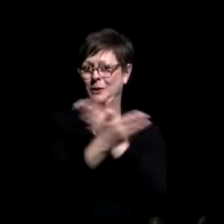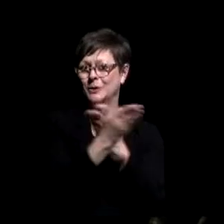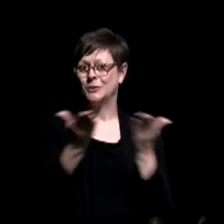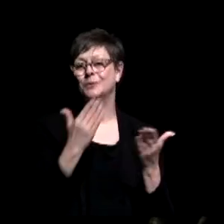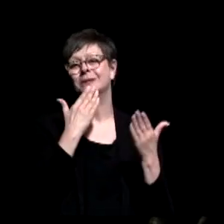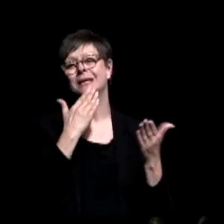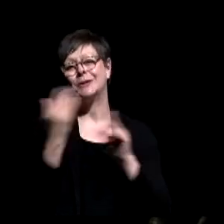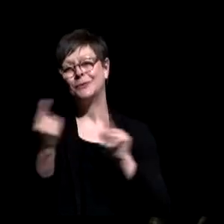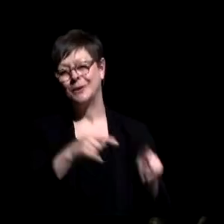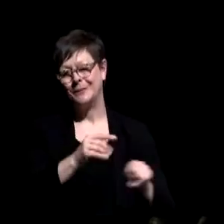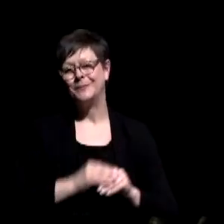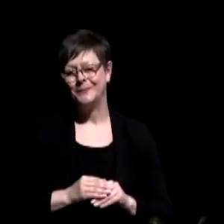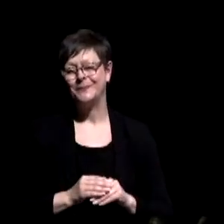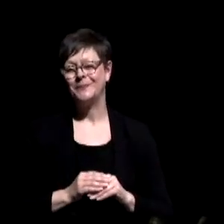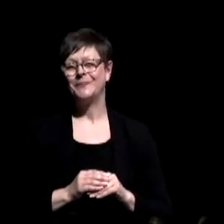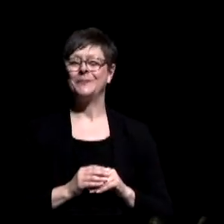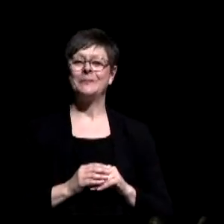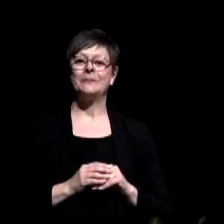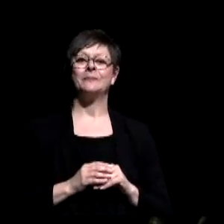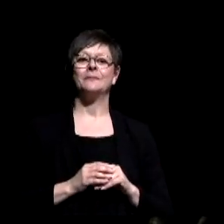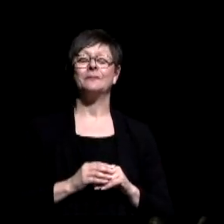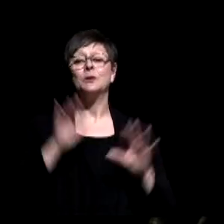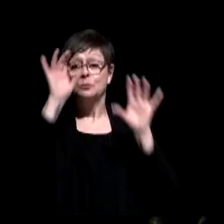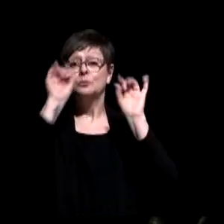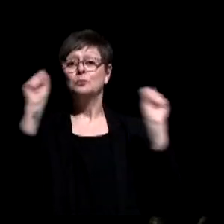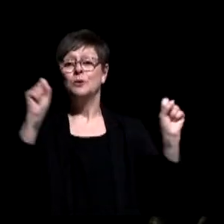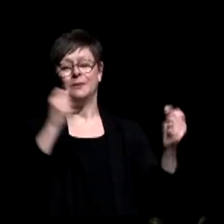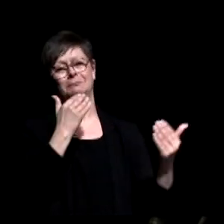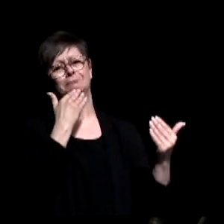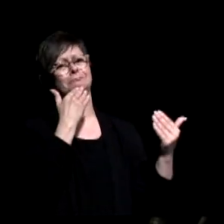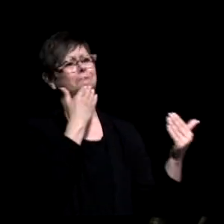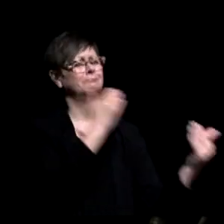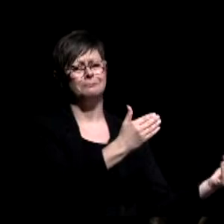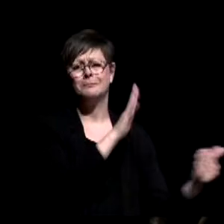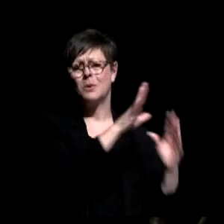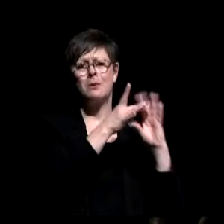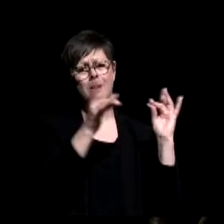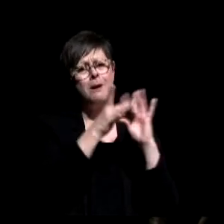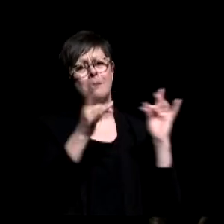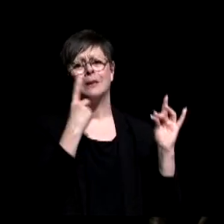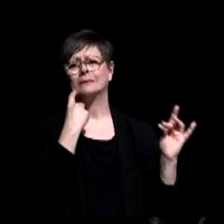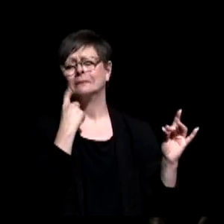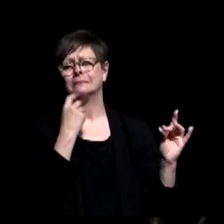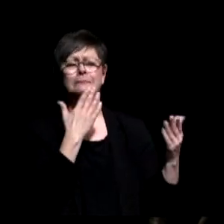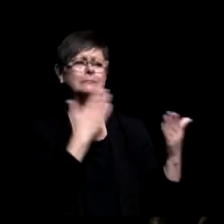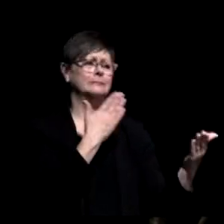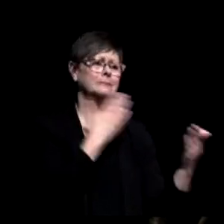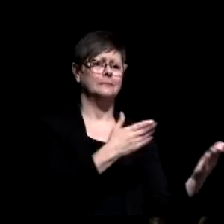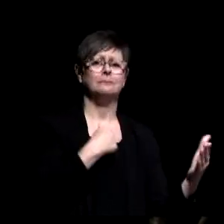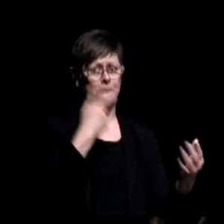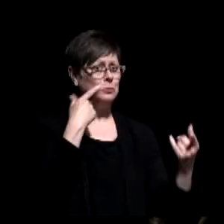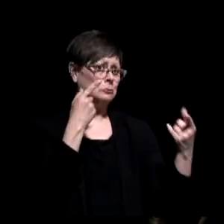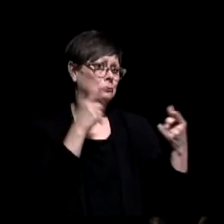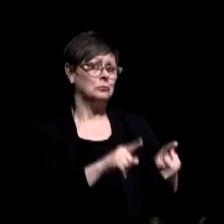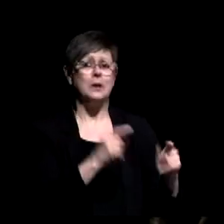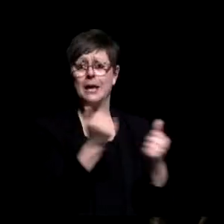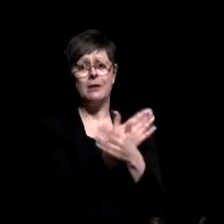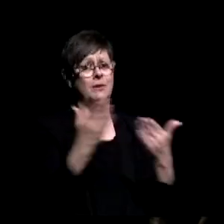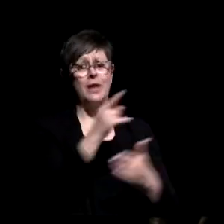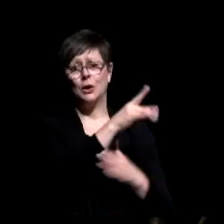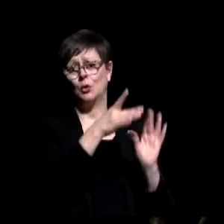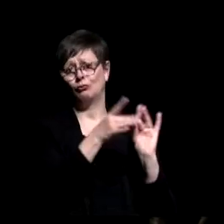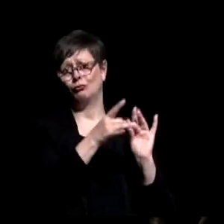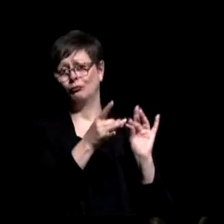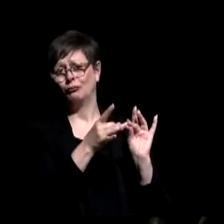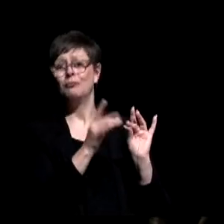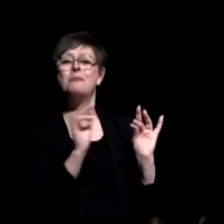coming. Premier, I'd like to thank you for your very thoughtful comments. I can't agree more with what you said, and